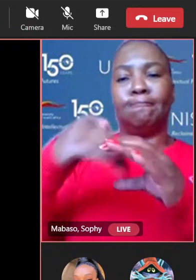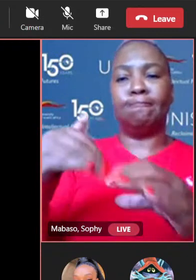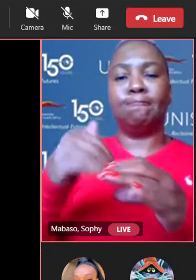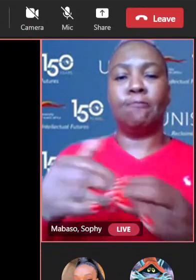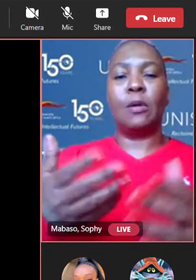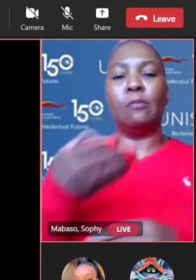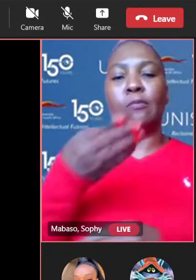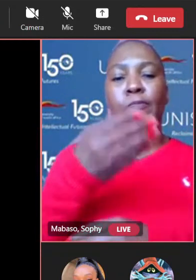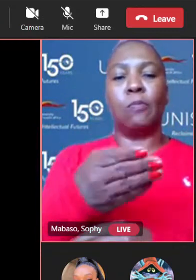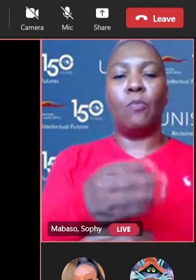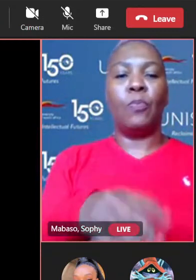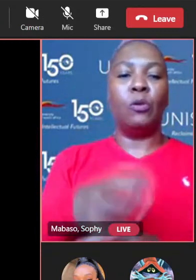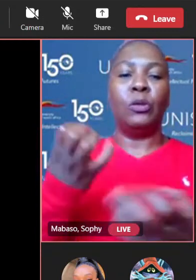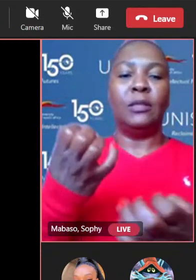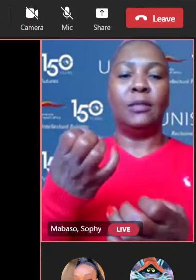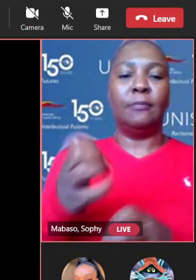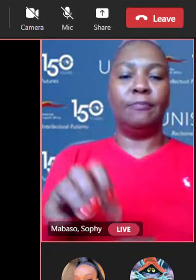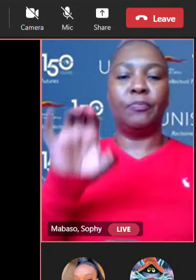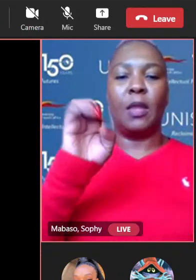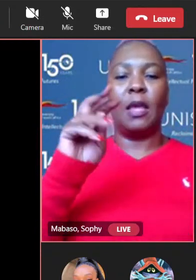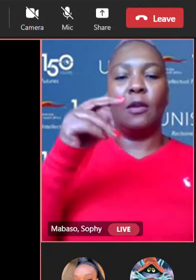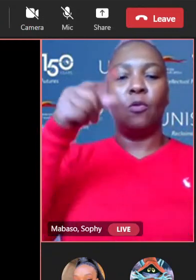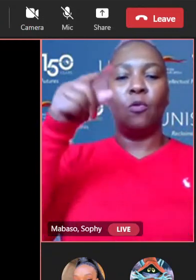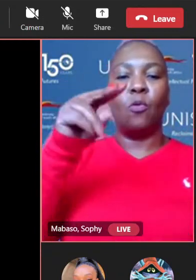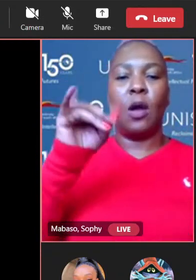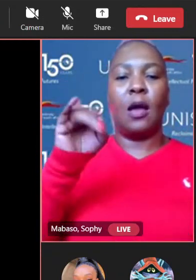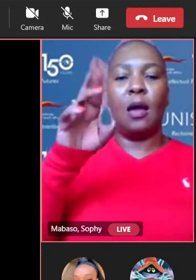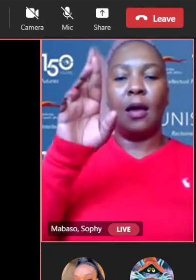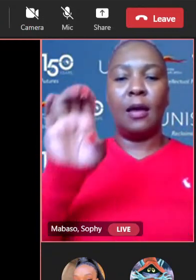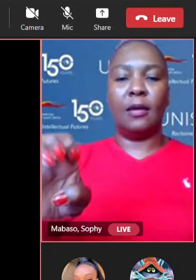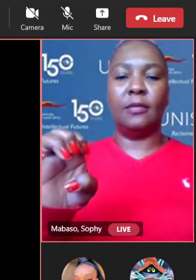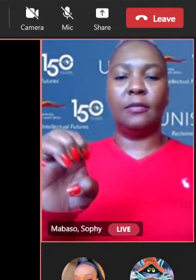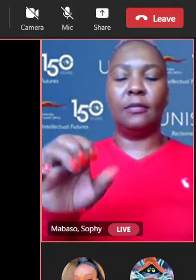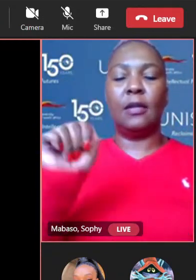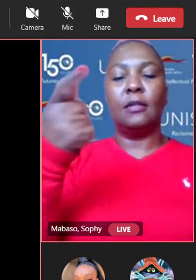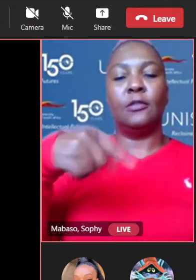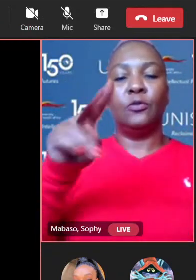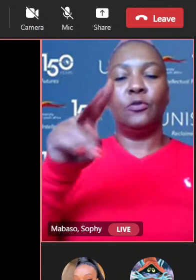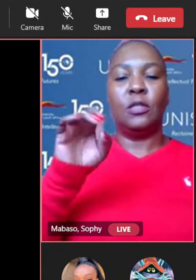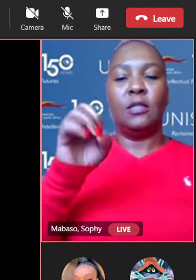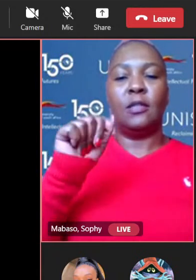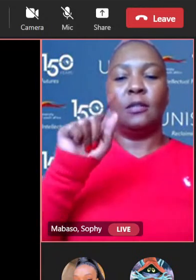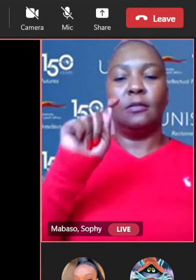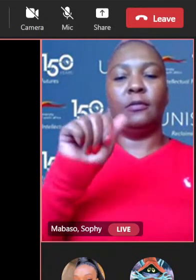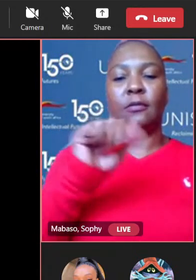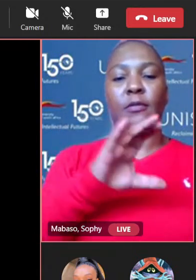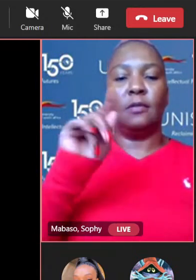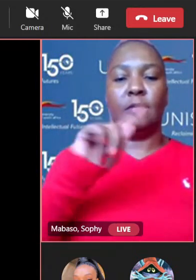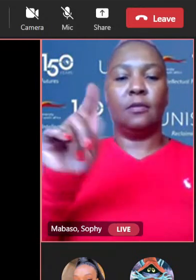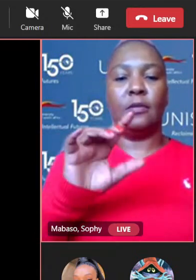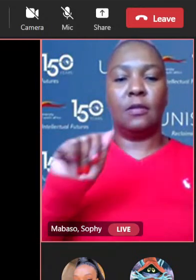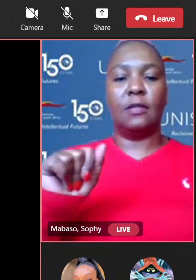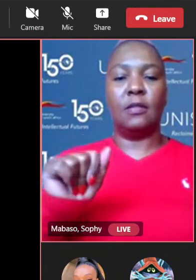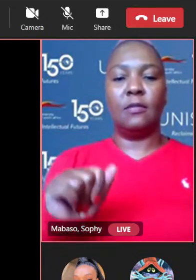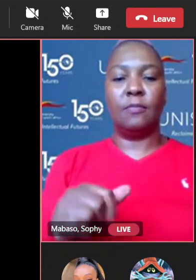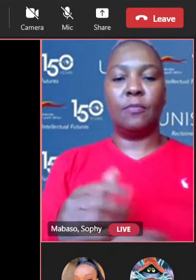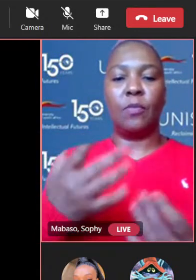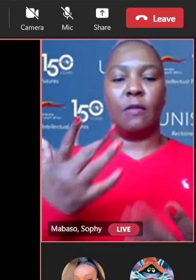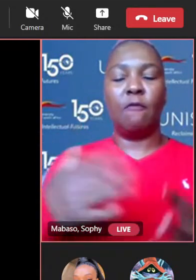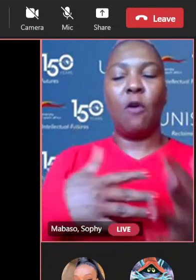Enquire. This is for general inquiries. When you looking for any